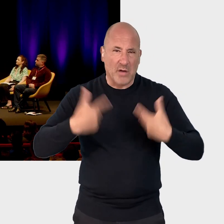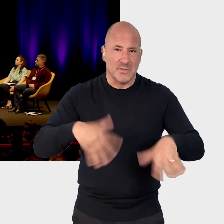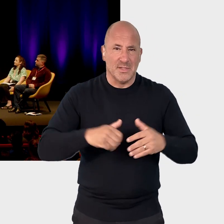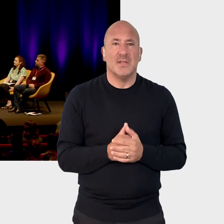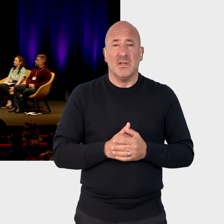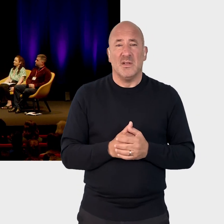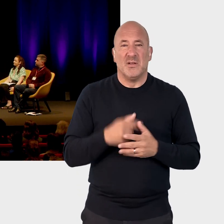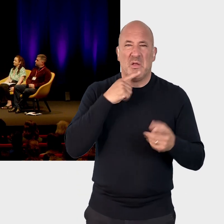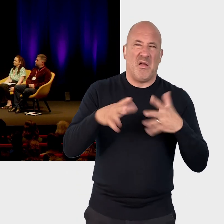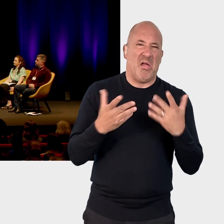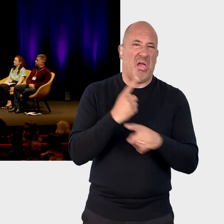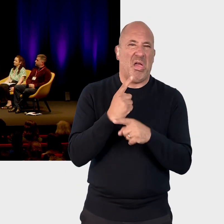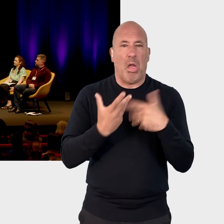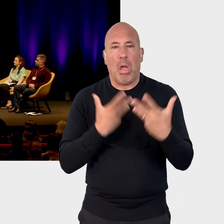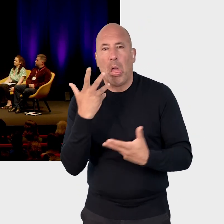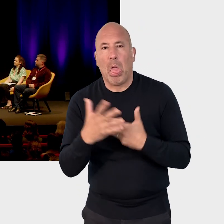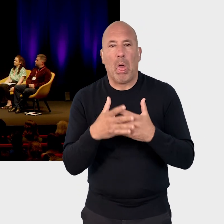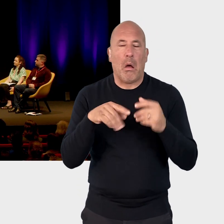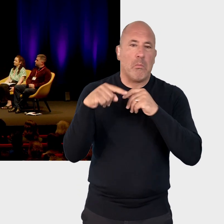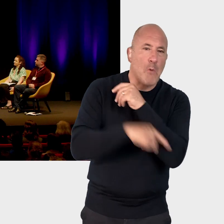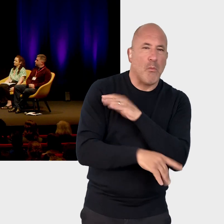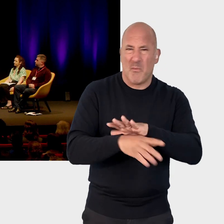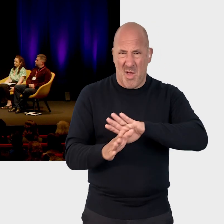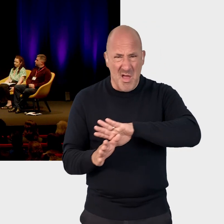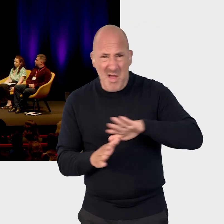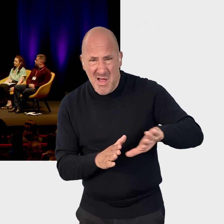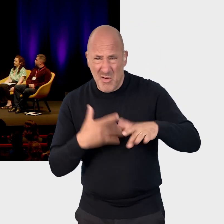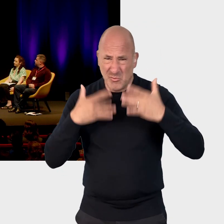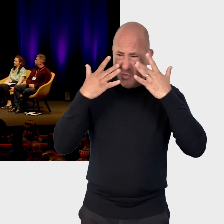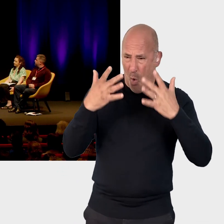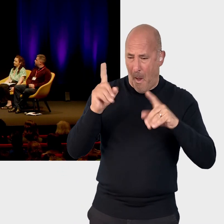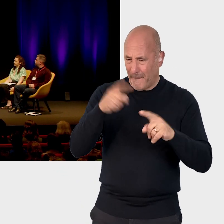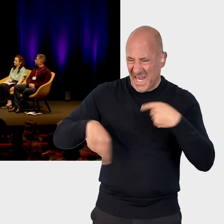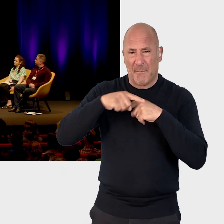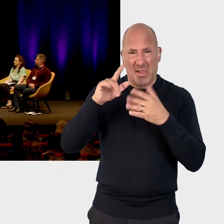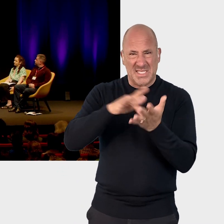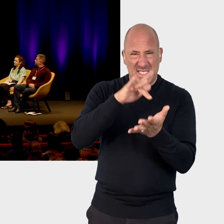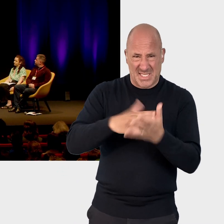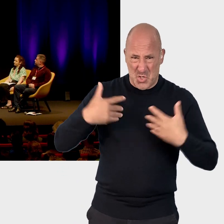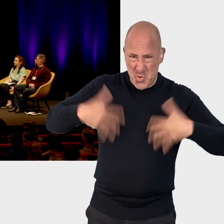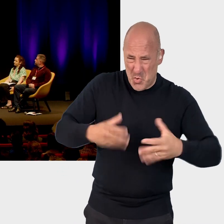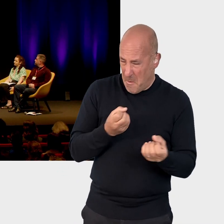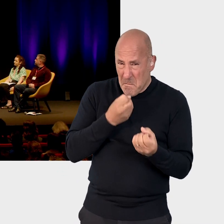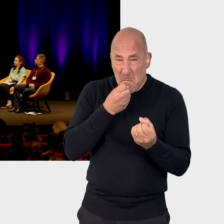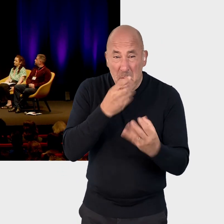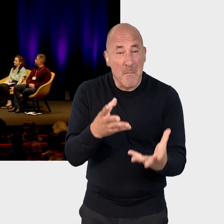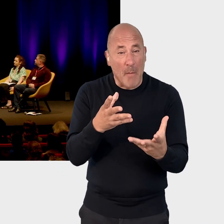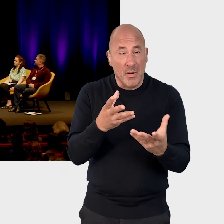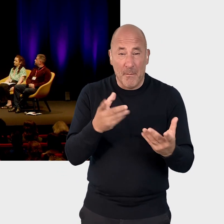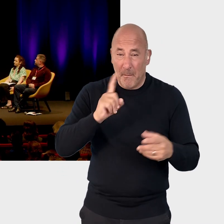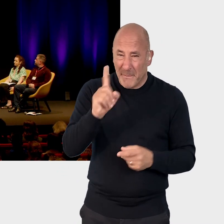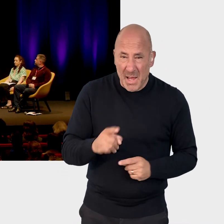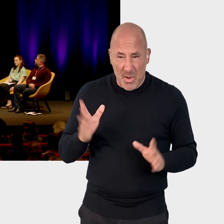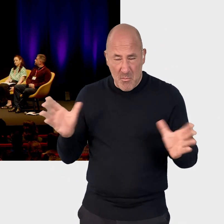has talked about, to counteract the all-too lazy narrative of need and deprivation, and instead to show the community and the city as it